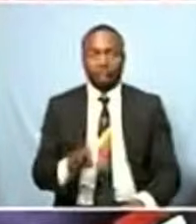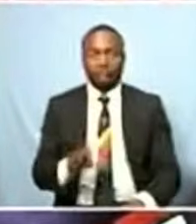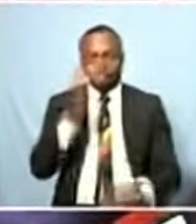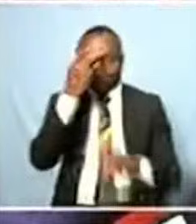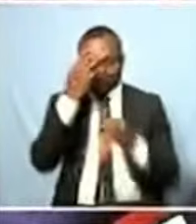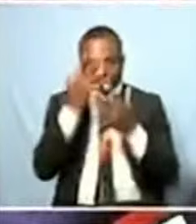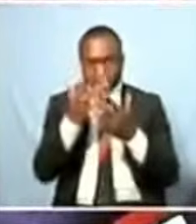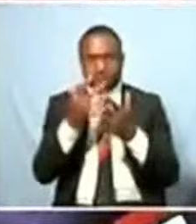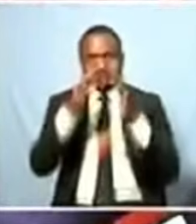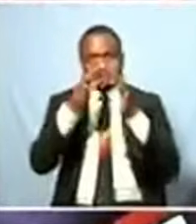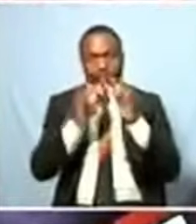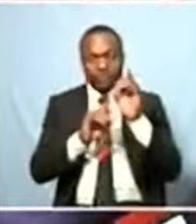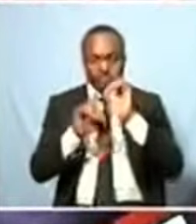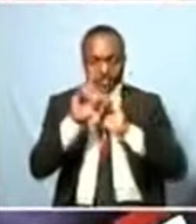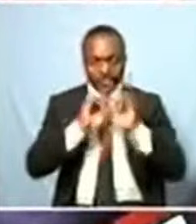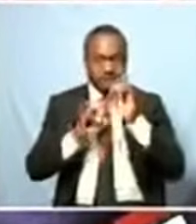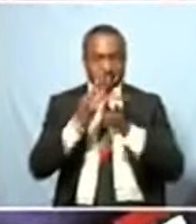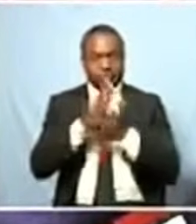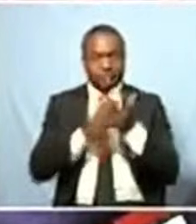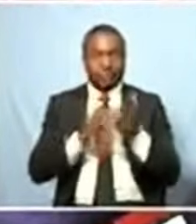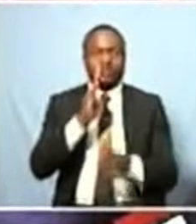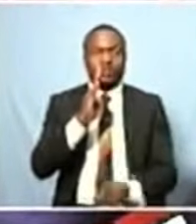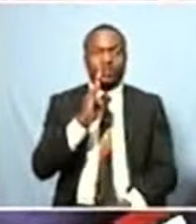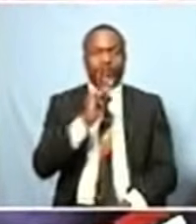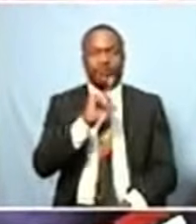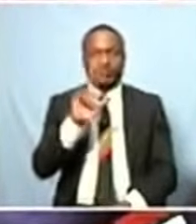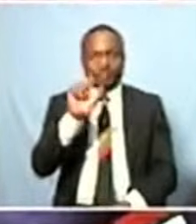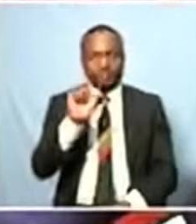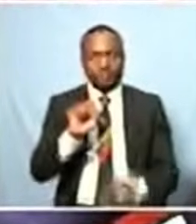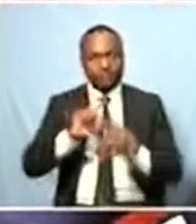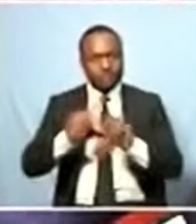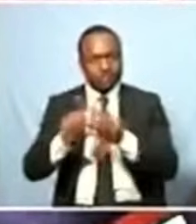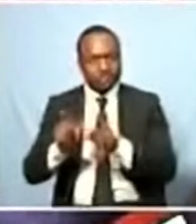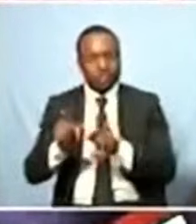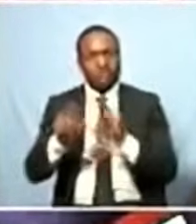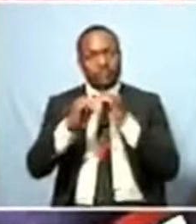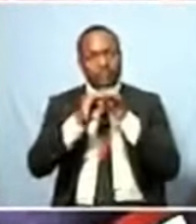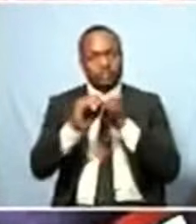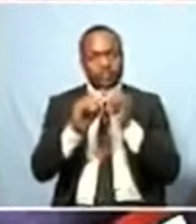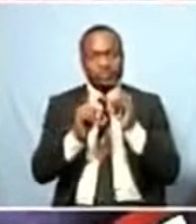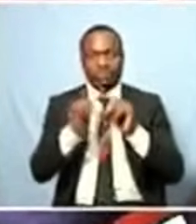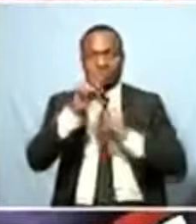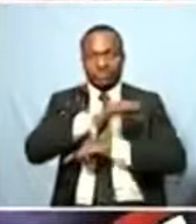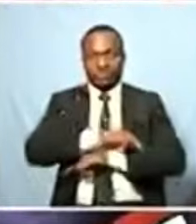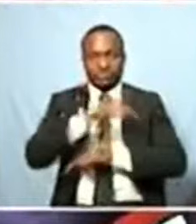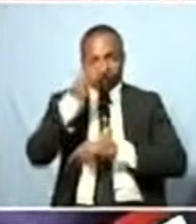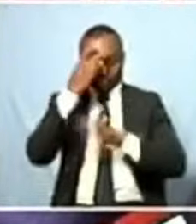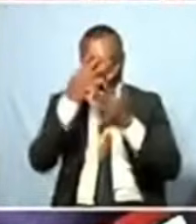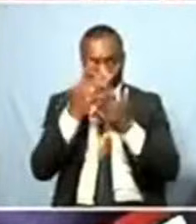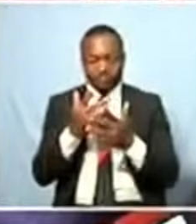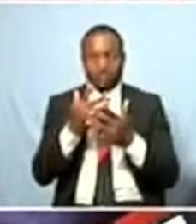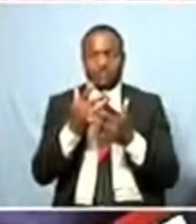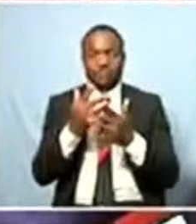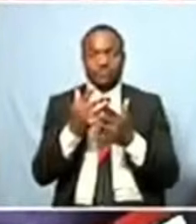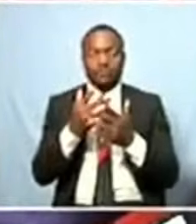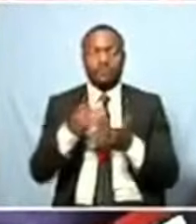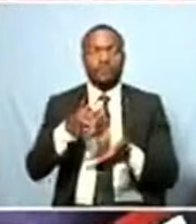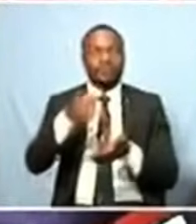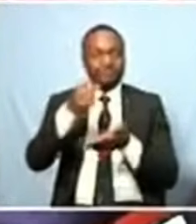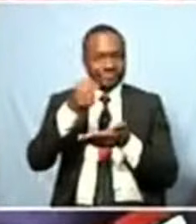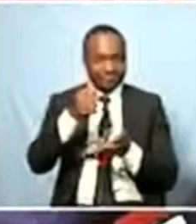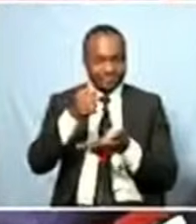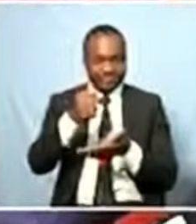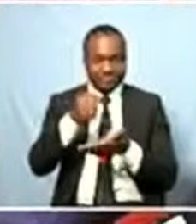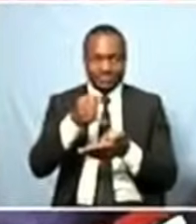expect the House to consider some bills at different stages, and today we do expect the estimates of revenue and